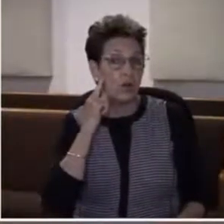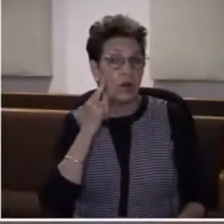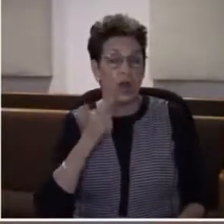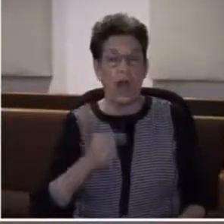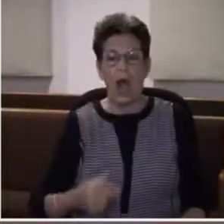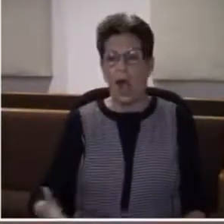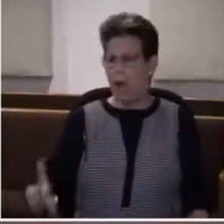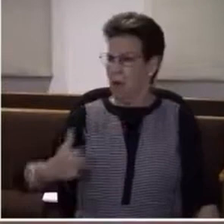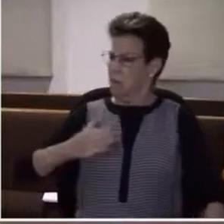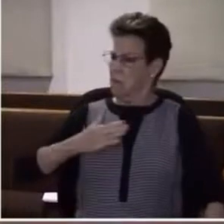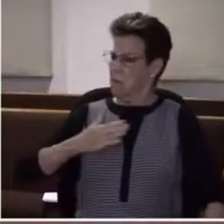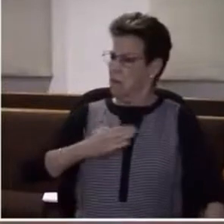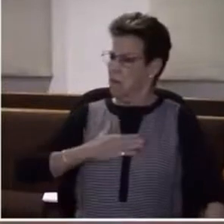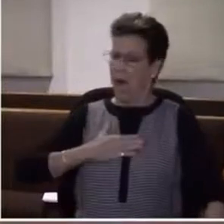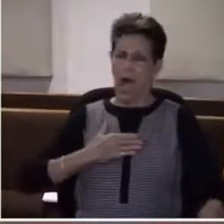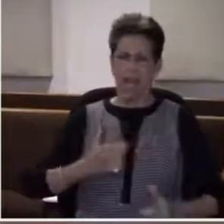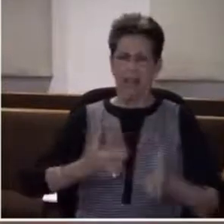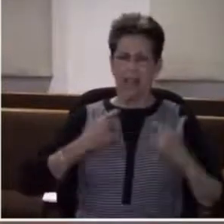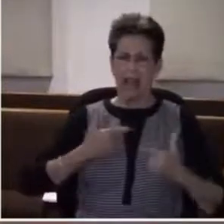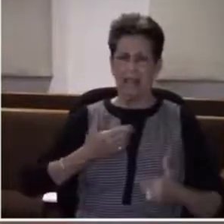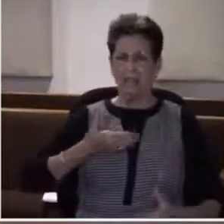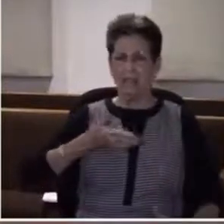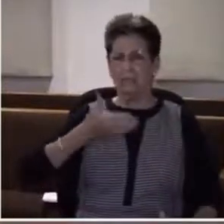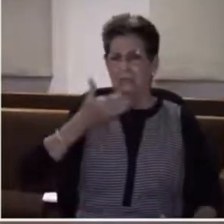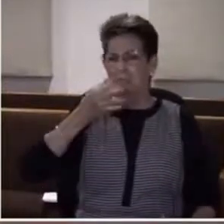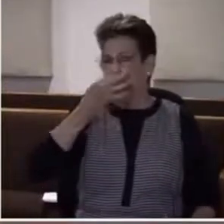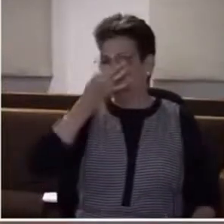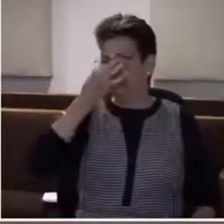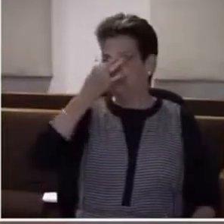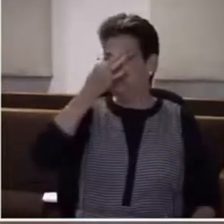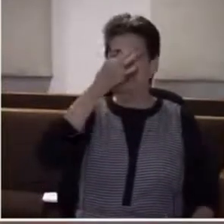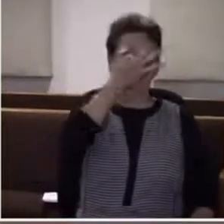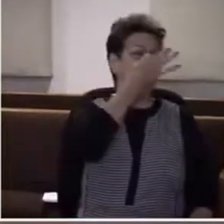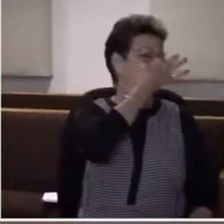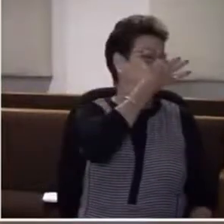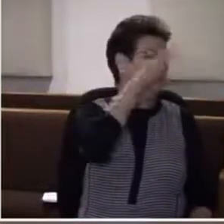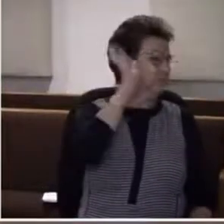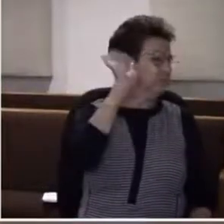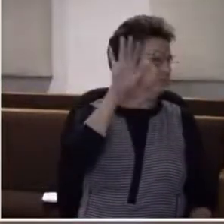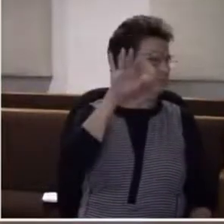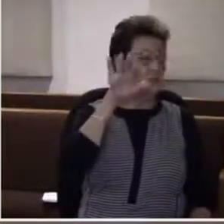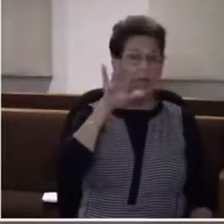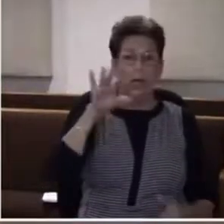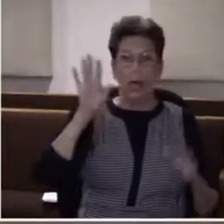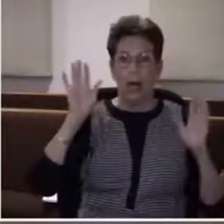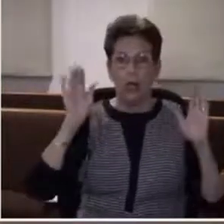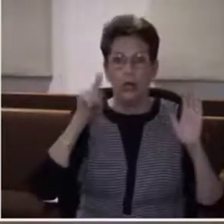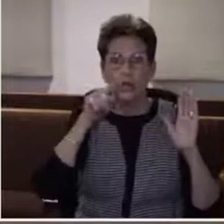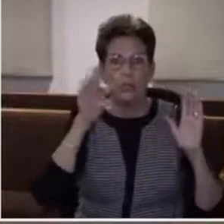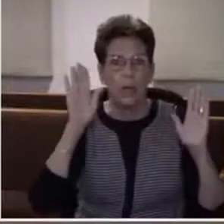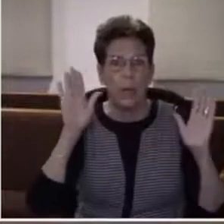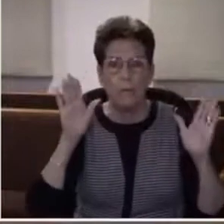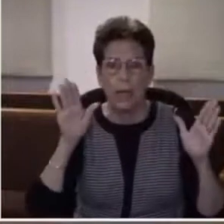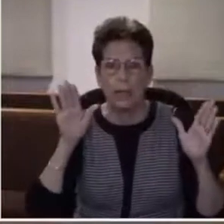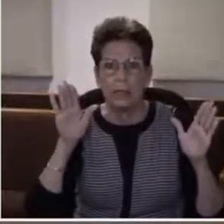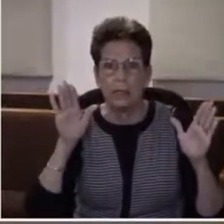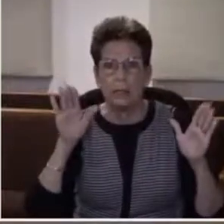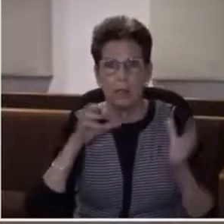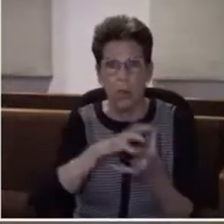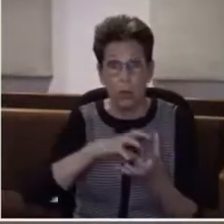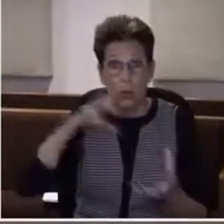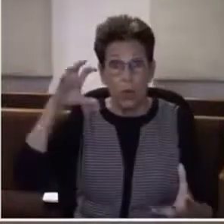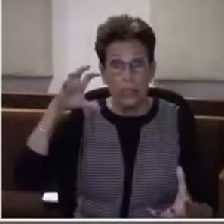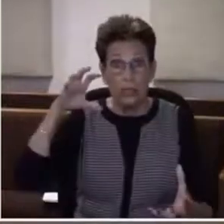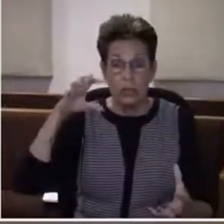stinks. You would be amazed, rich, poor. You would be